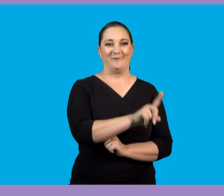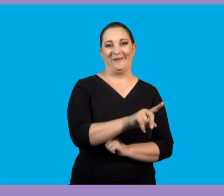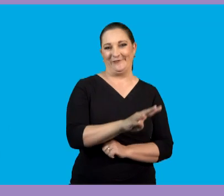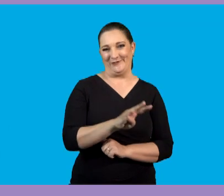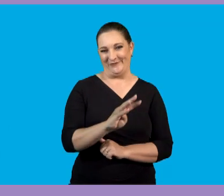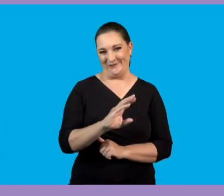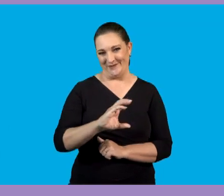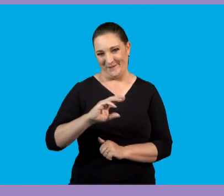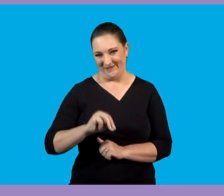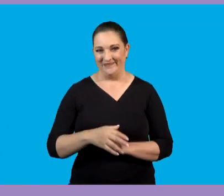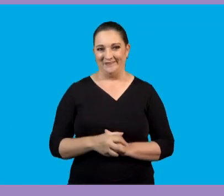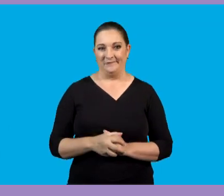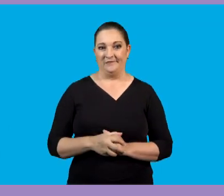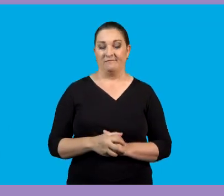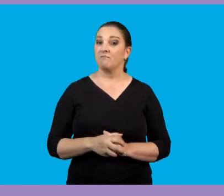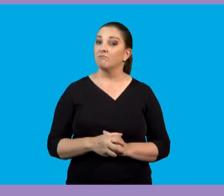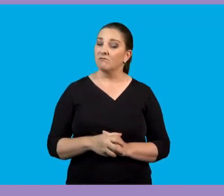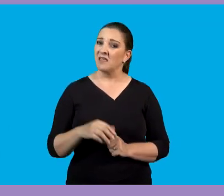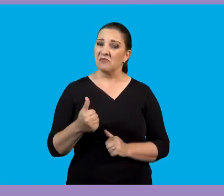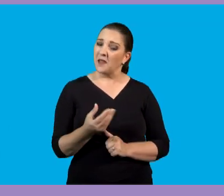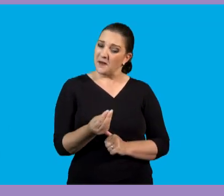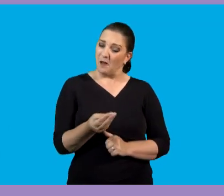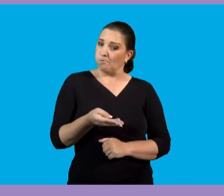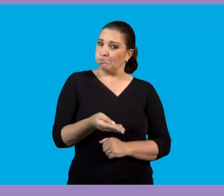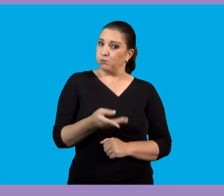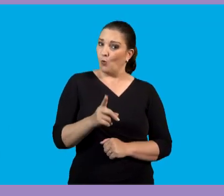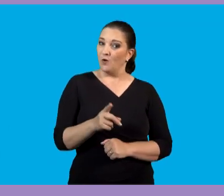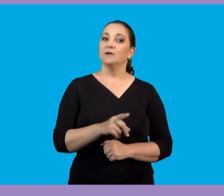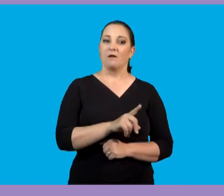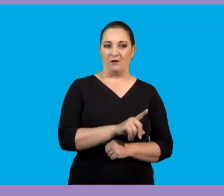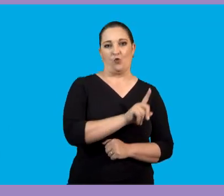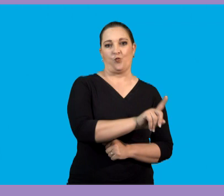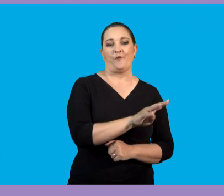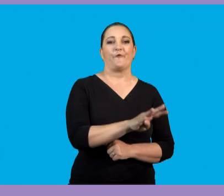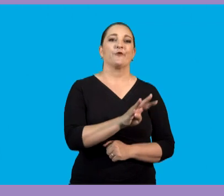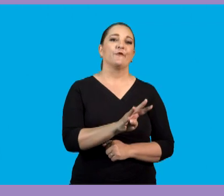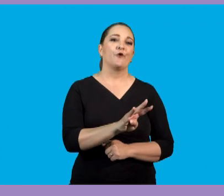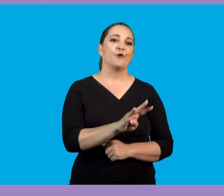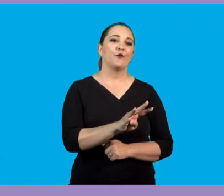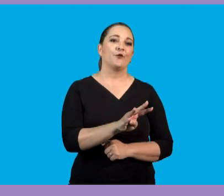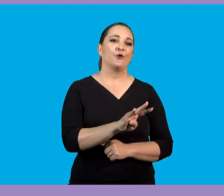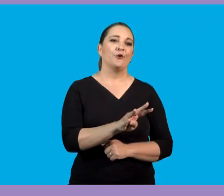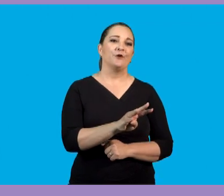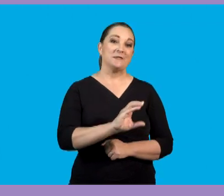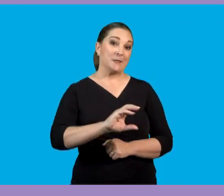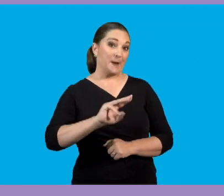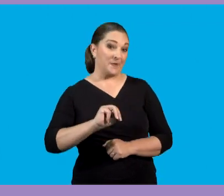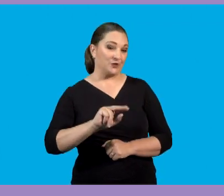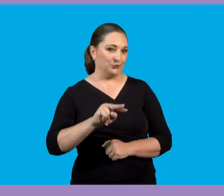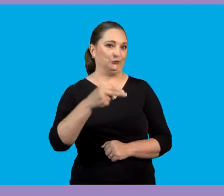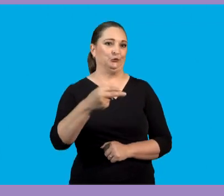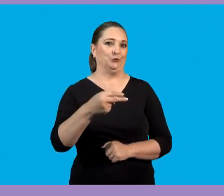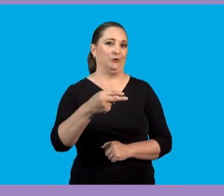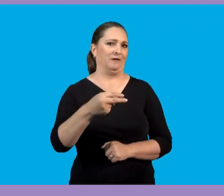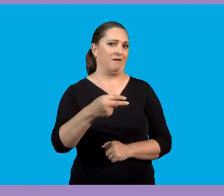144 centimeters squared. And what number do we square? And the answer is 144. If you are thinking of